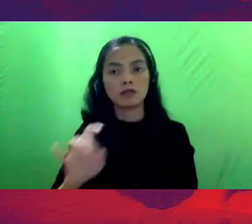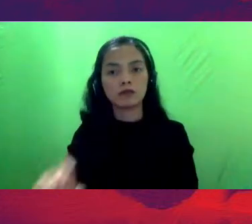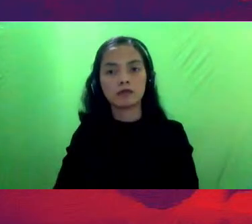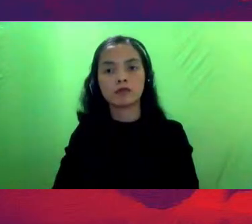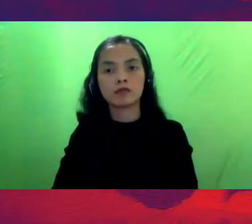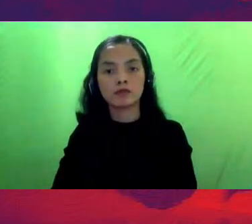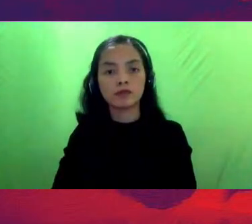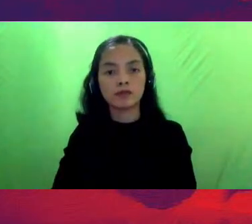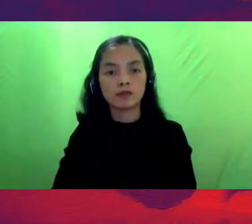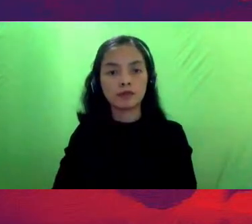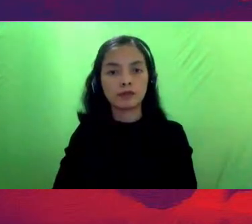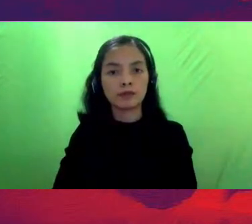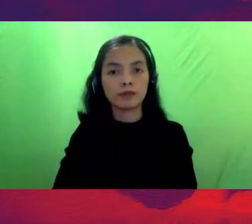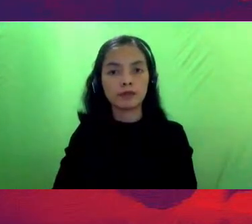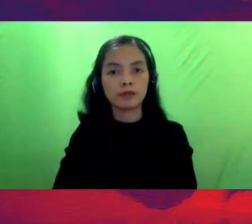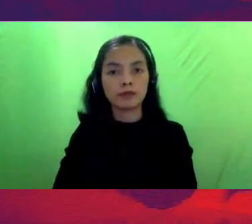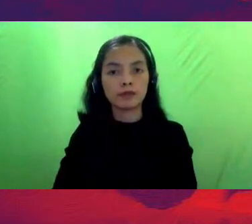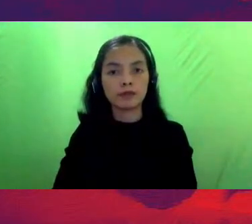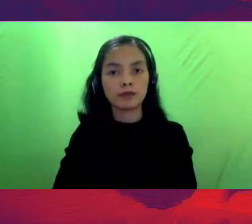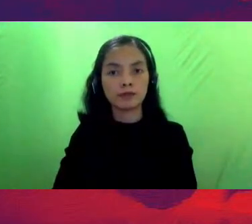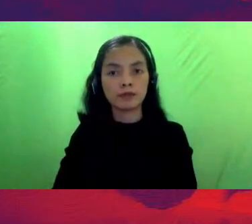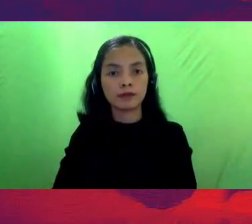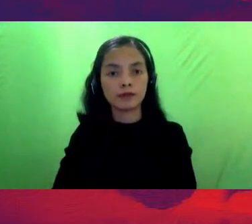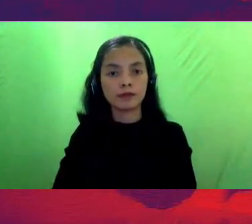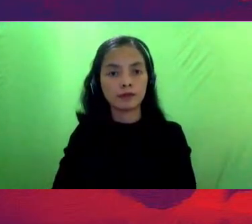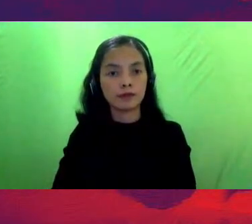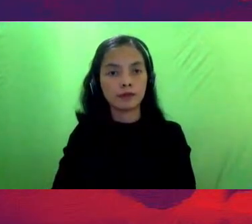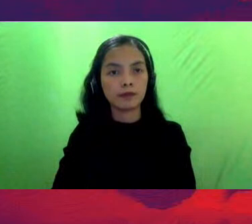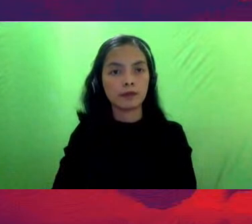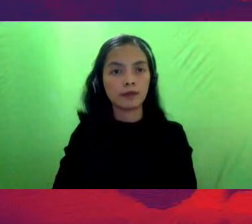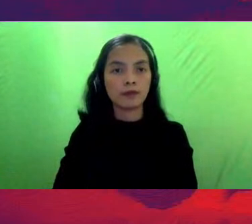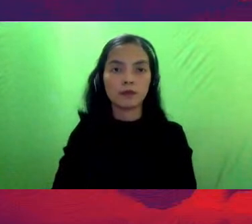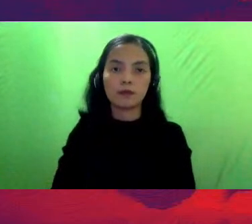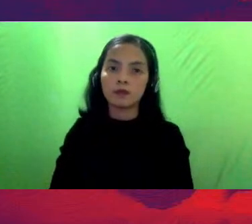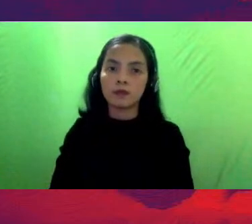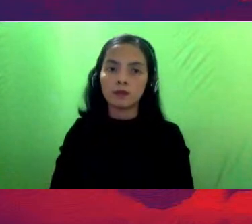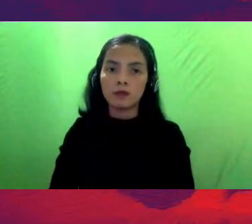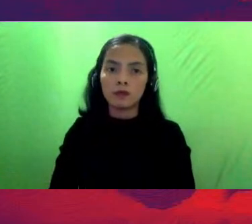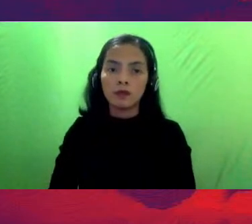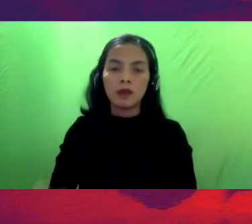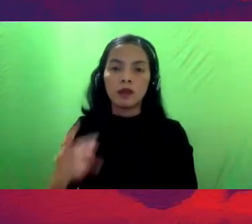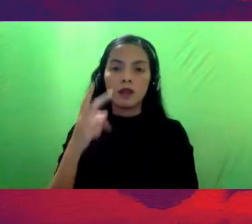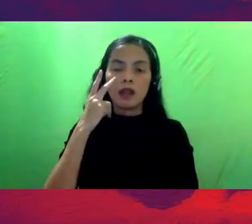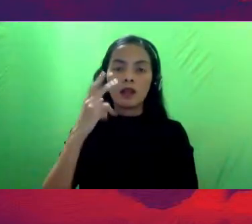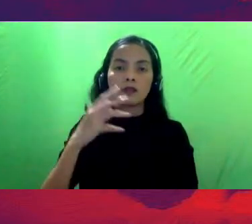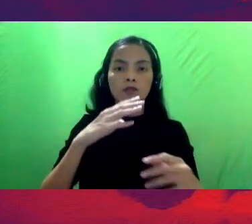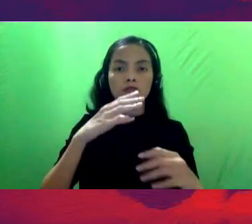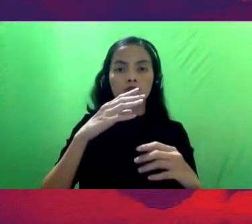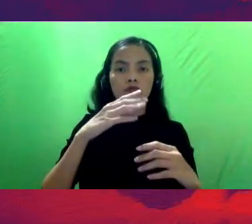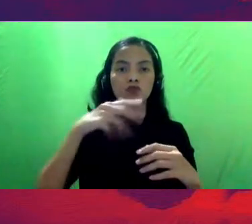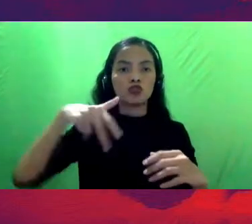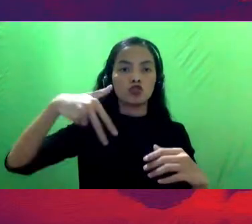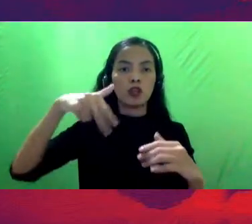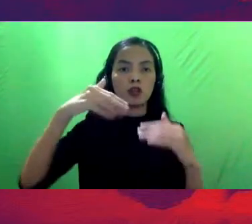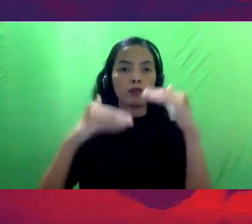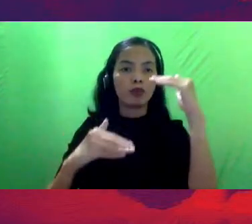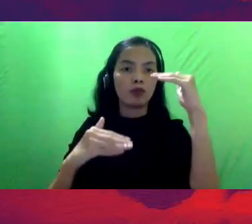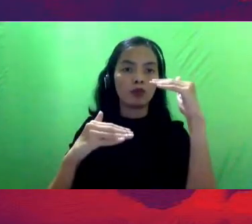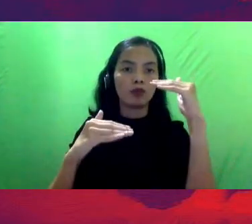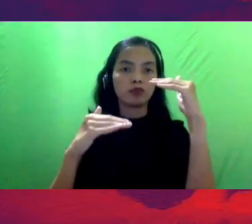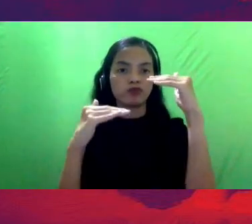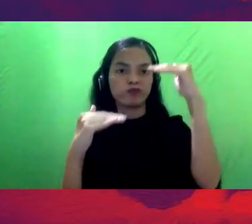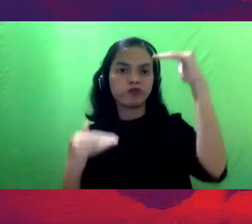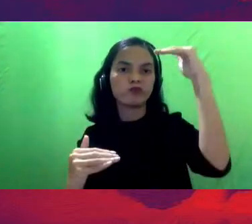Here is the numbers where we learn that gender inequality widen as women take on more